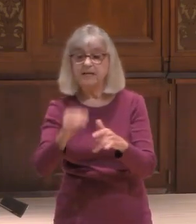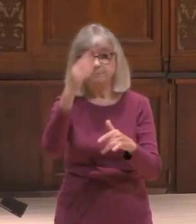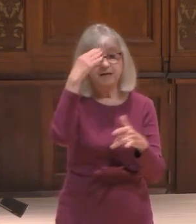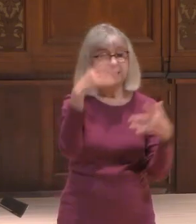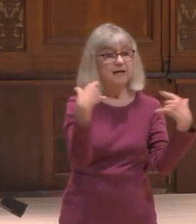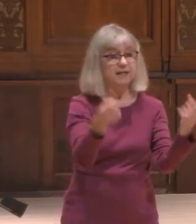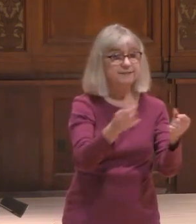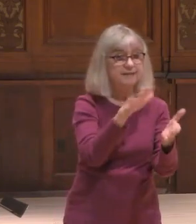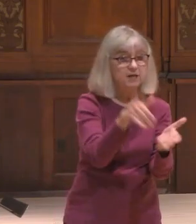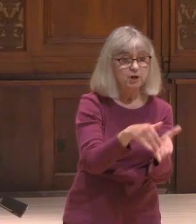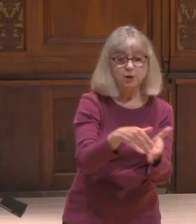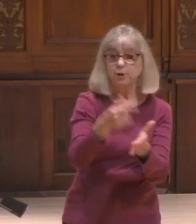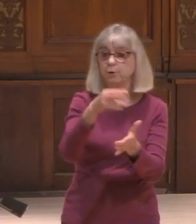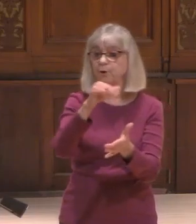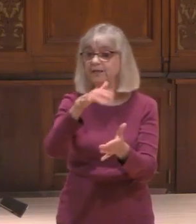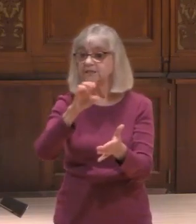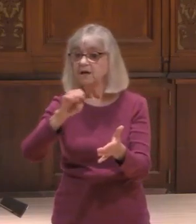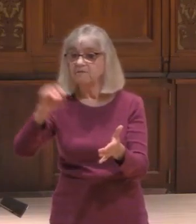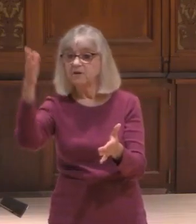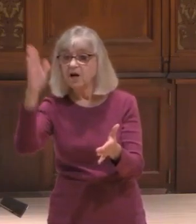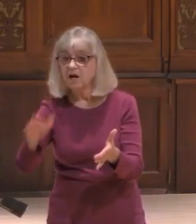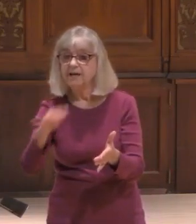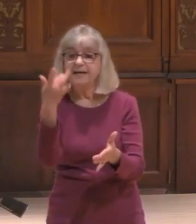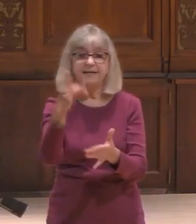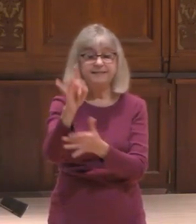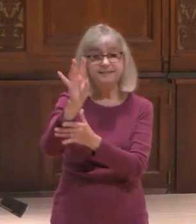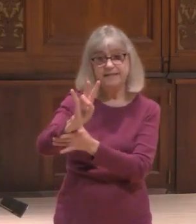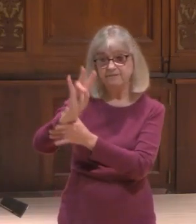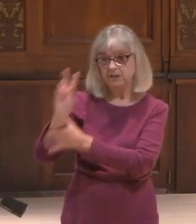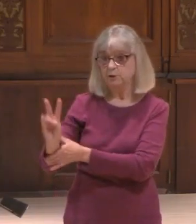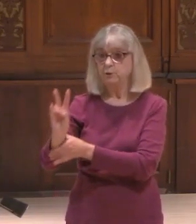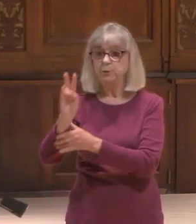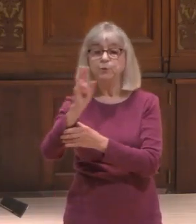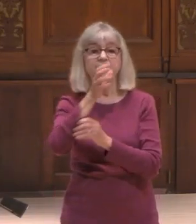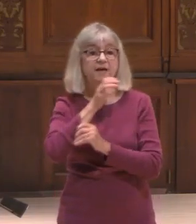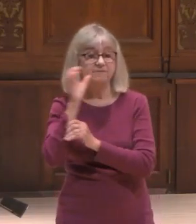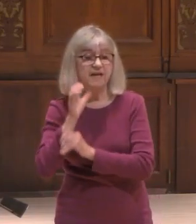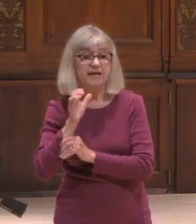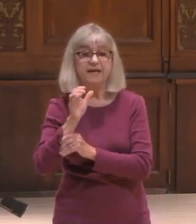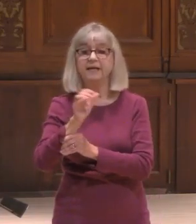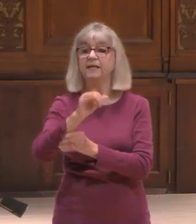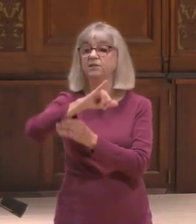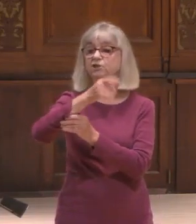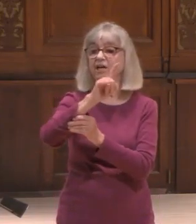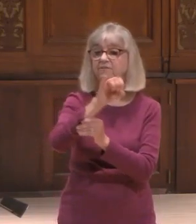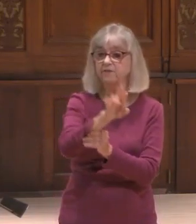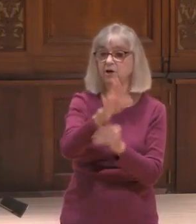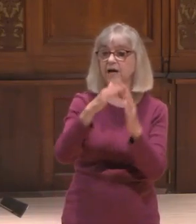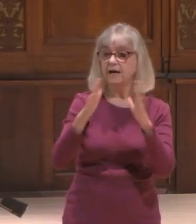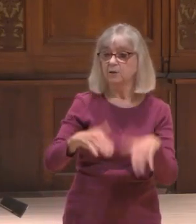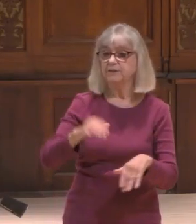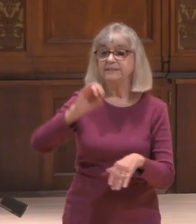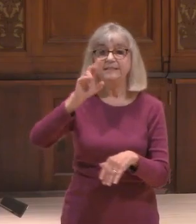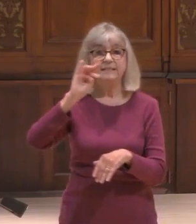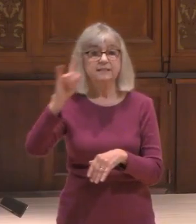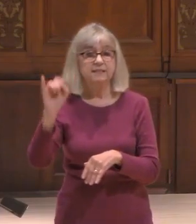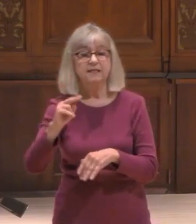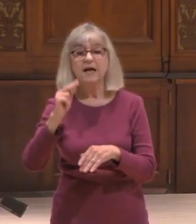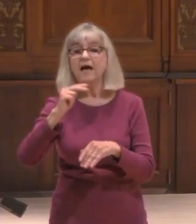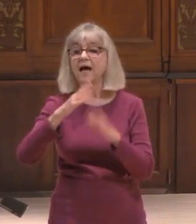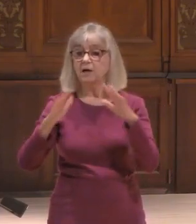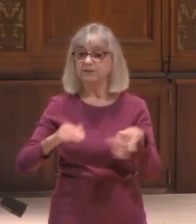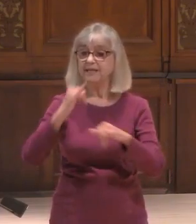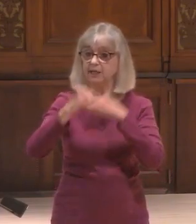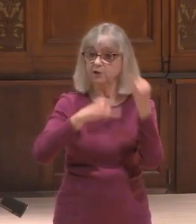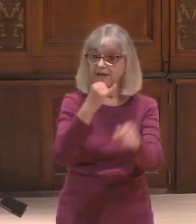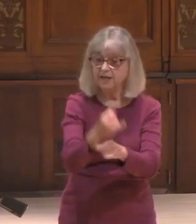God Recovery House, the 1872 Cafe, Jennifer House, and Nielsen House, while restoring international ministries